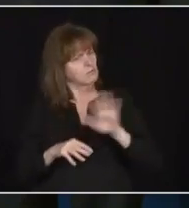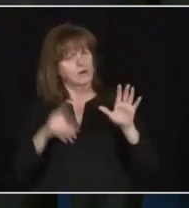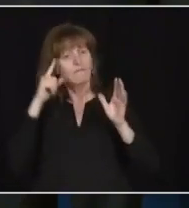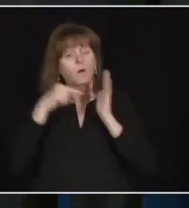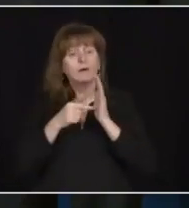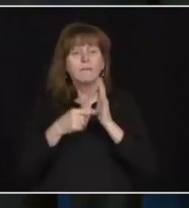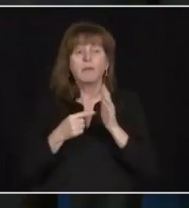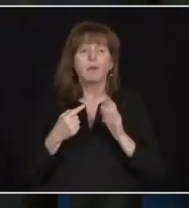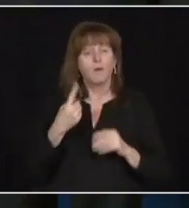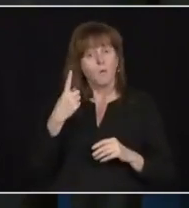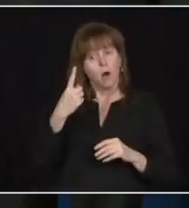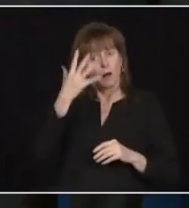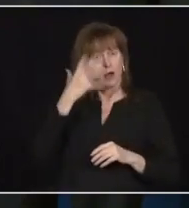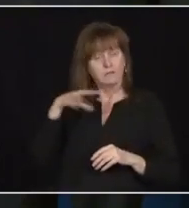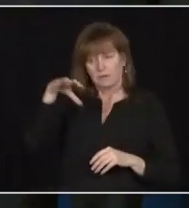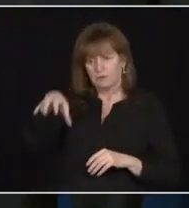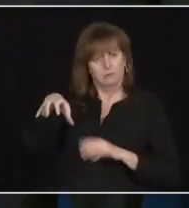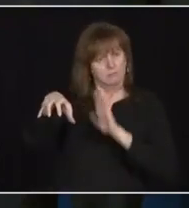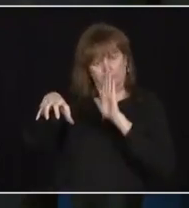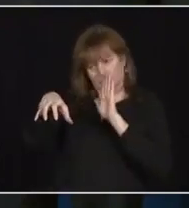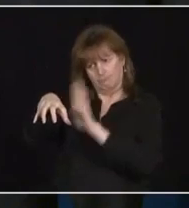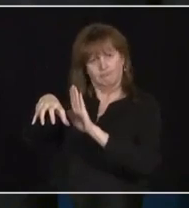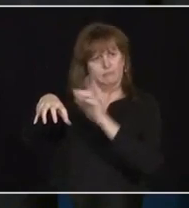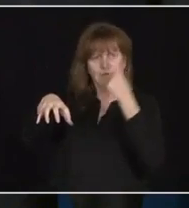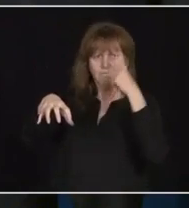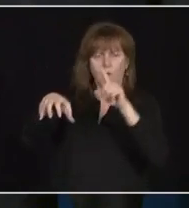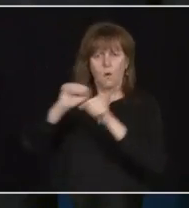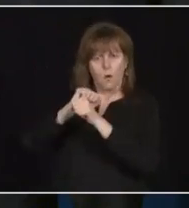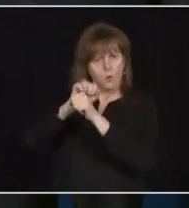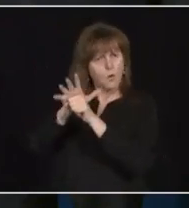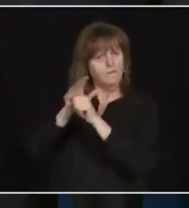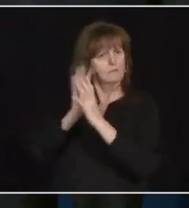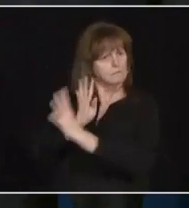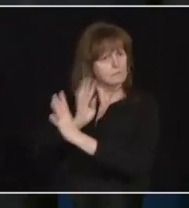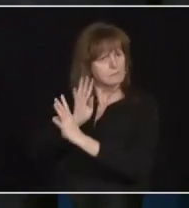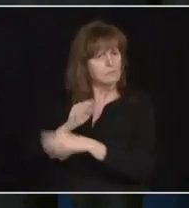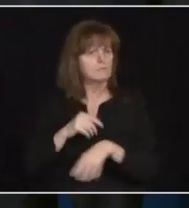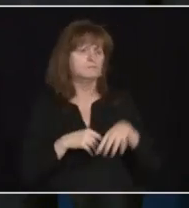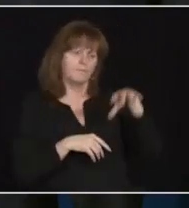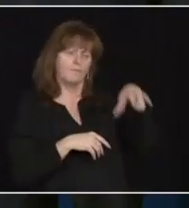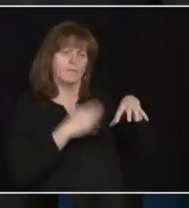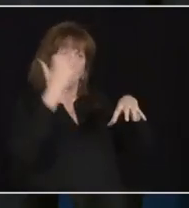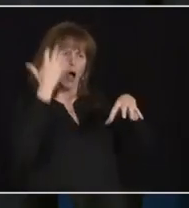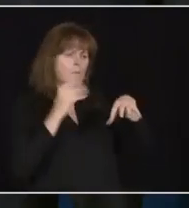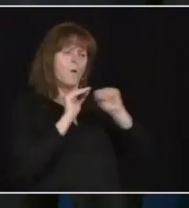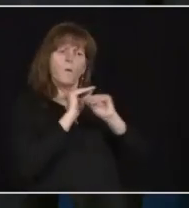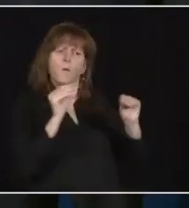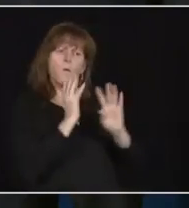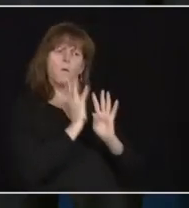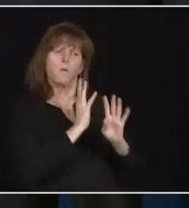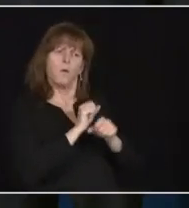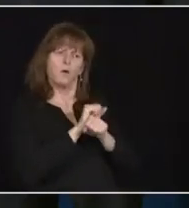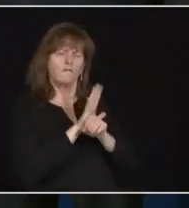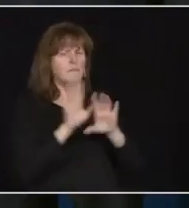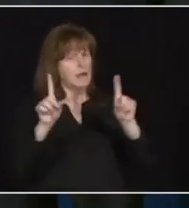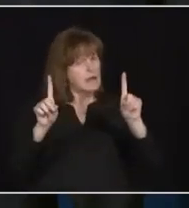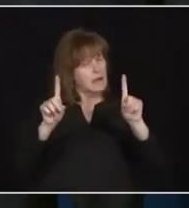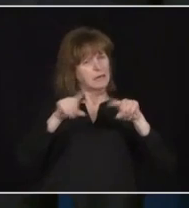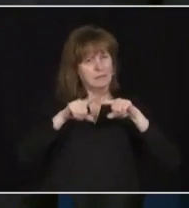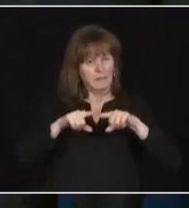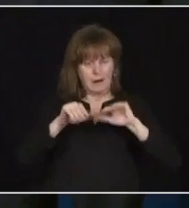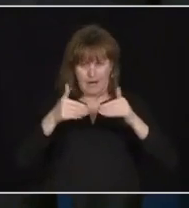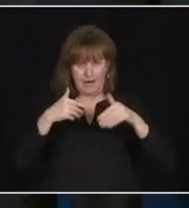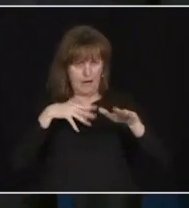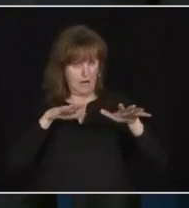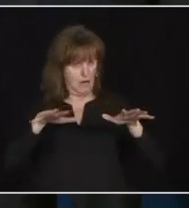elective surgeries. But it's dependent on that and a number of other factors as well, how these hospitals will be able to open up,